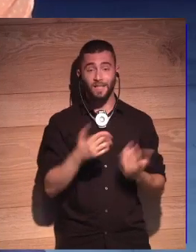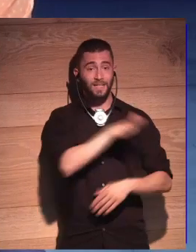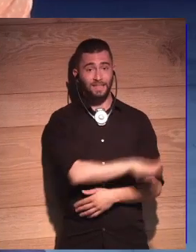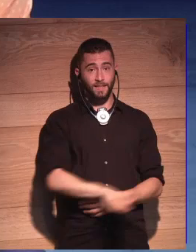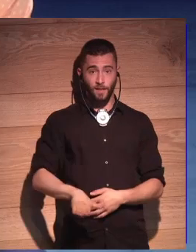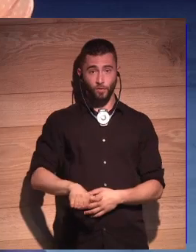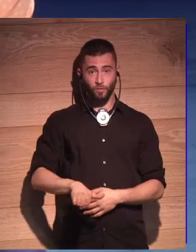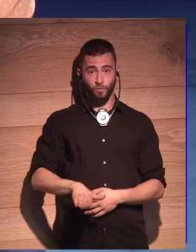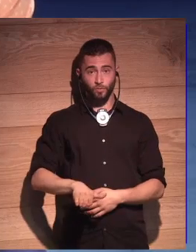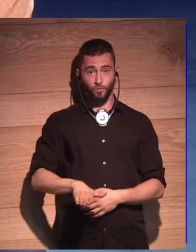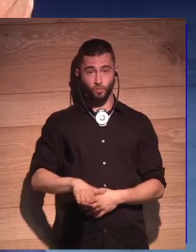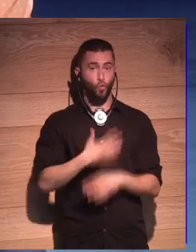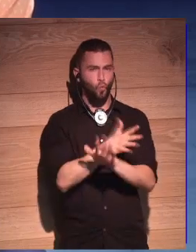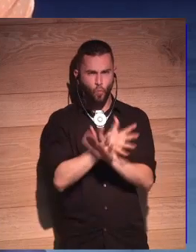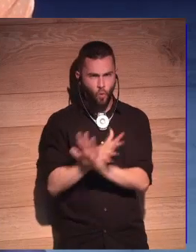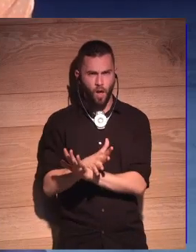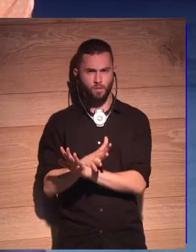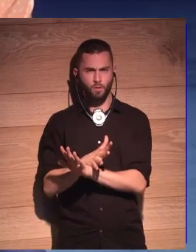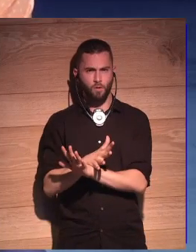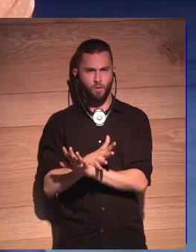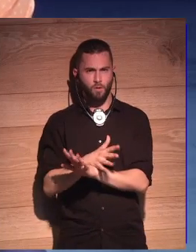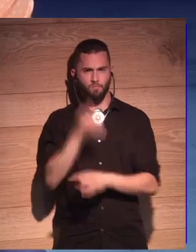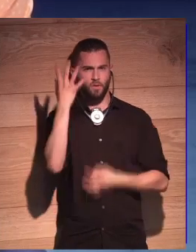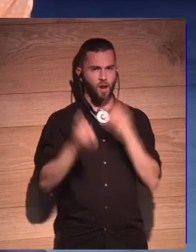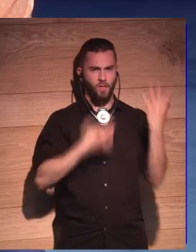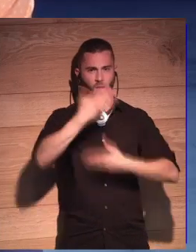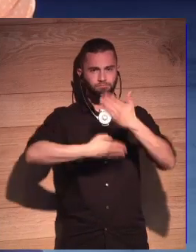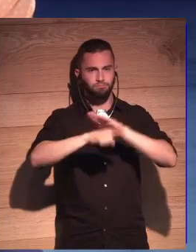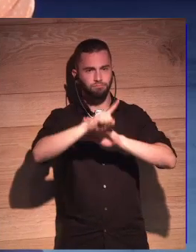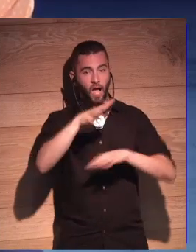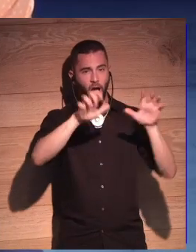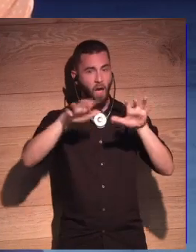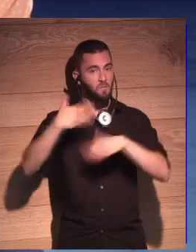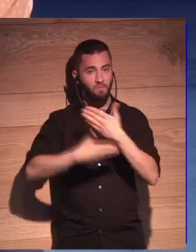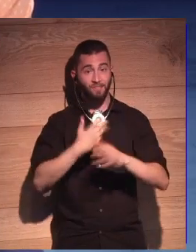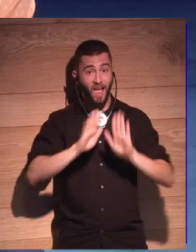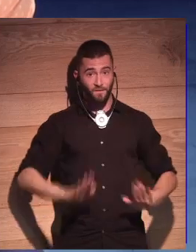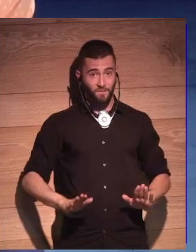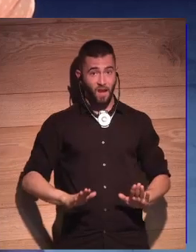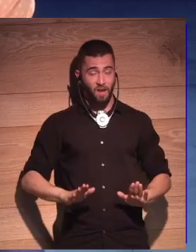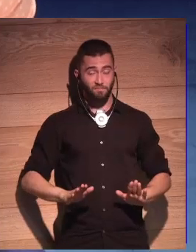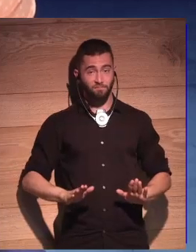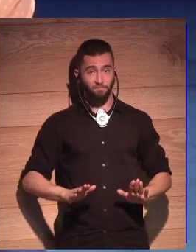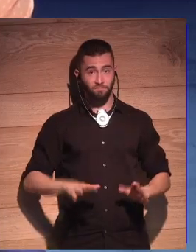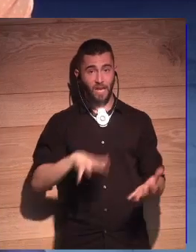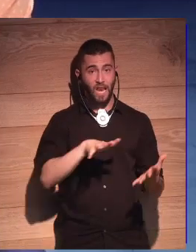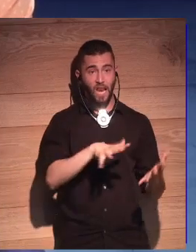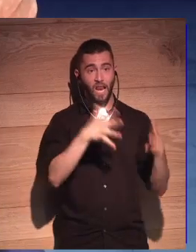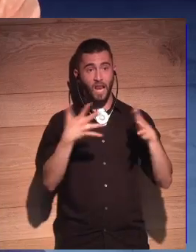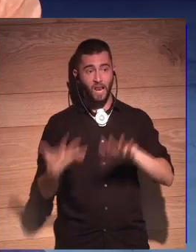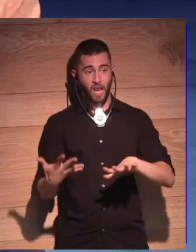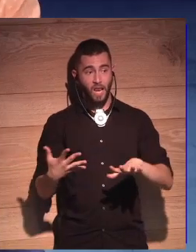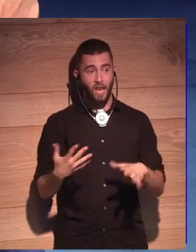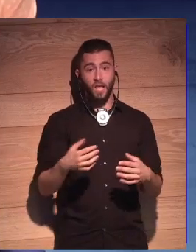our goal, that children through gaming could develop their creativity and they would learn as well,